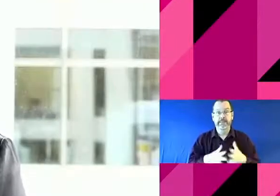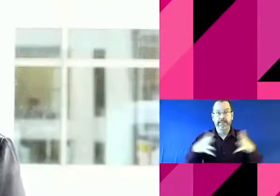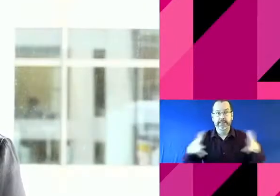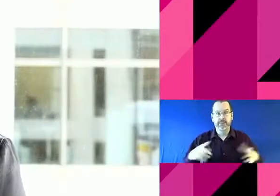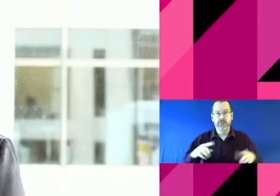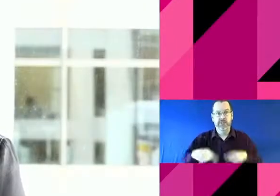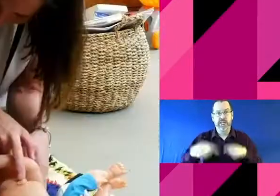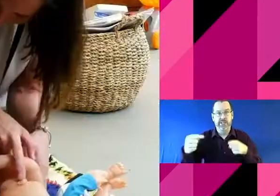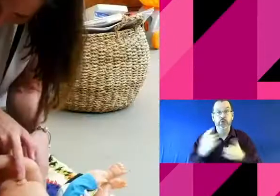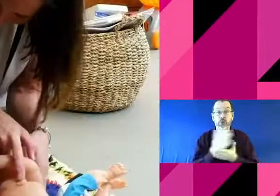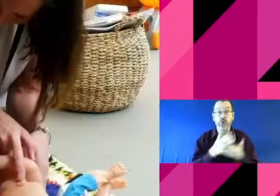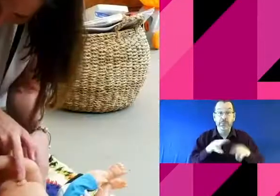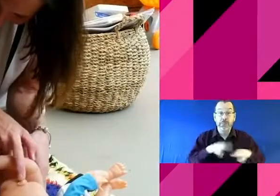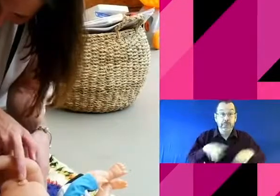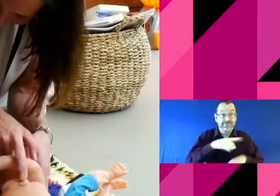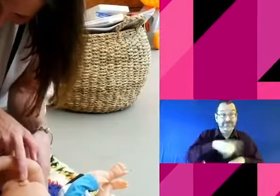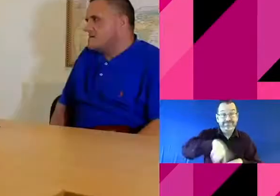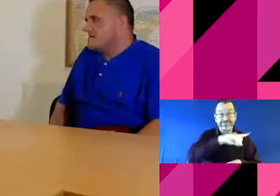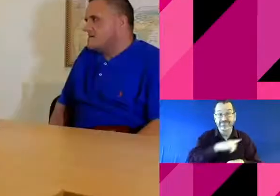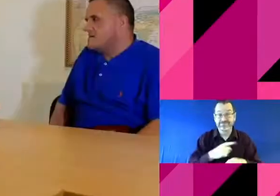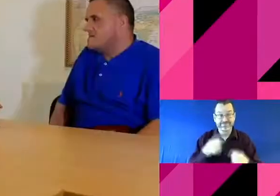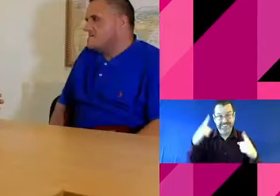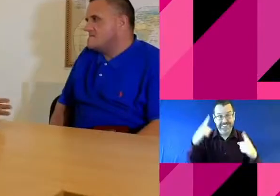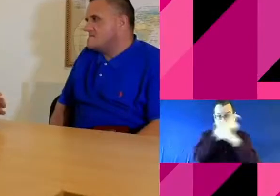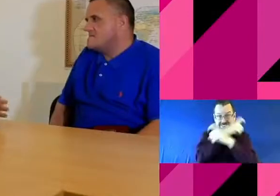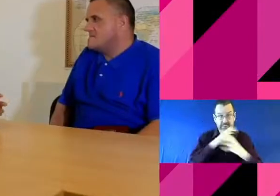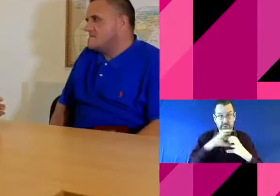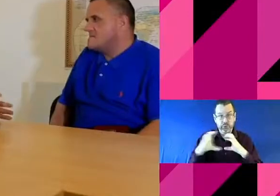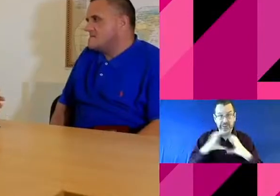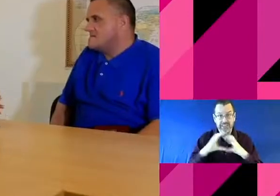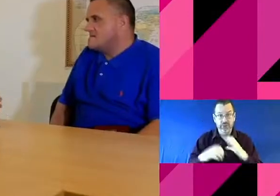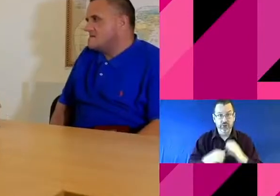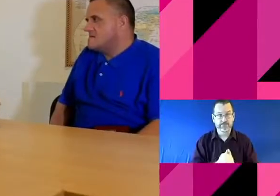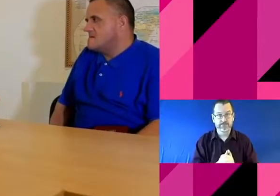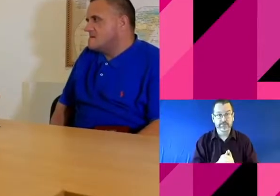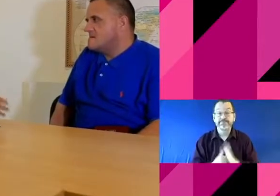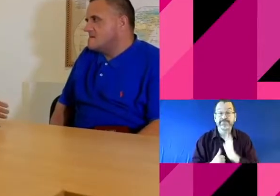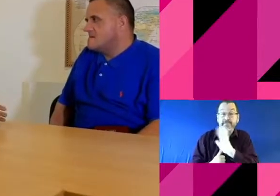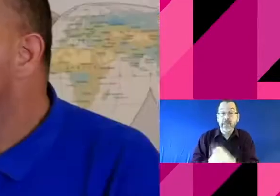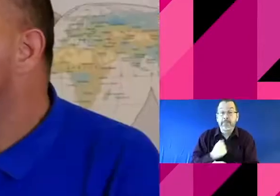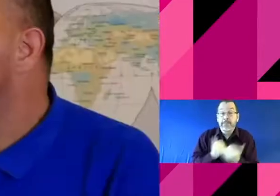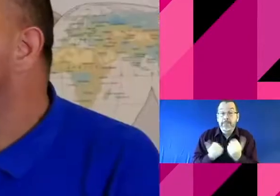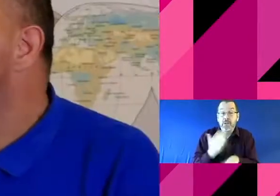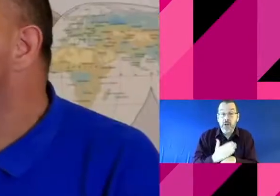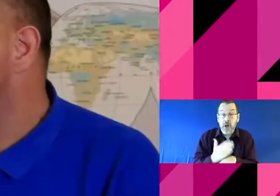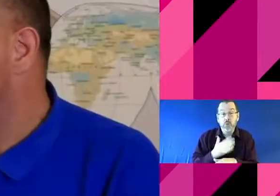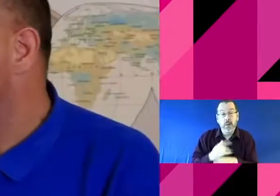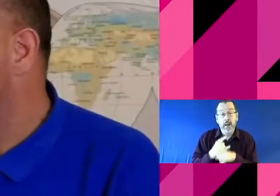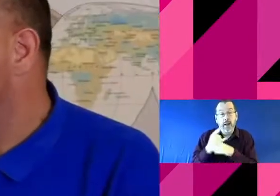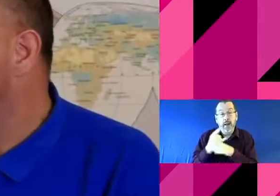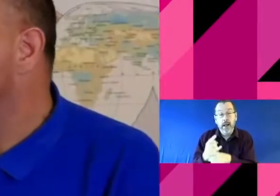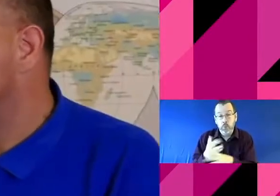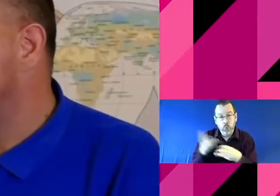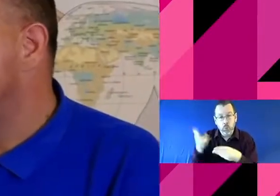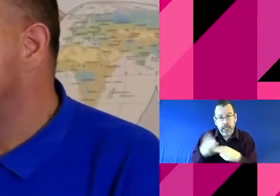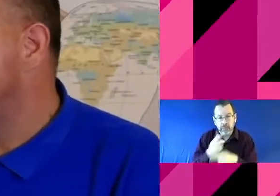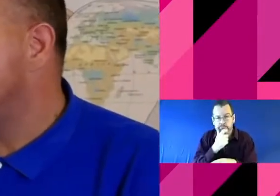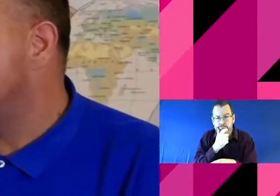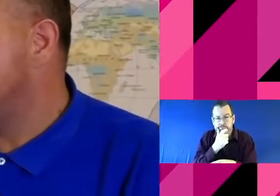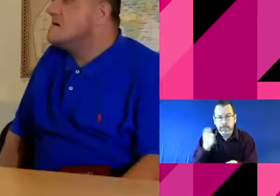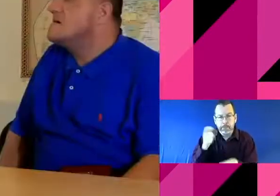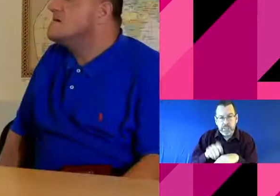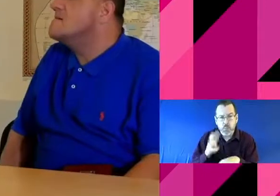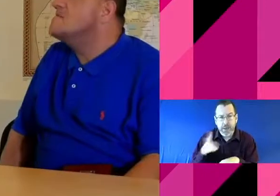have difficulty communicating. My job is just to help work out how it's best to ask those questions so you can give the best